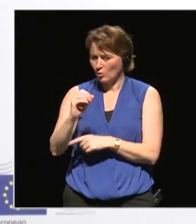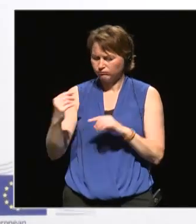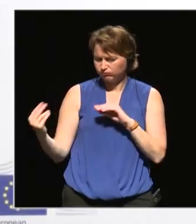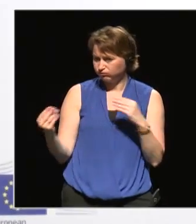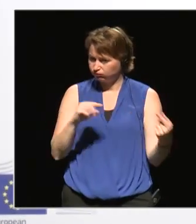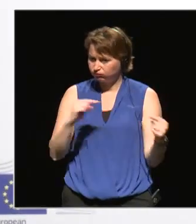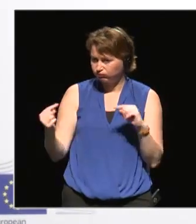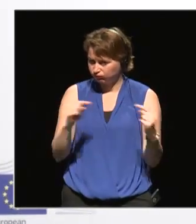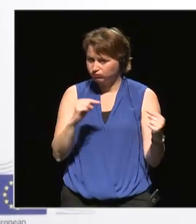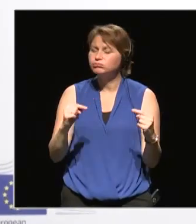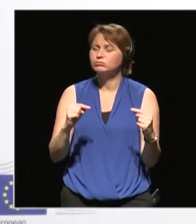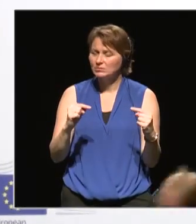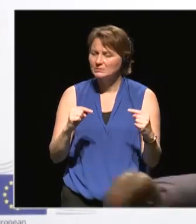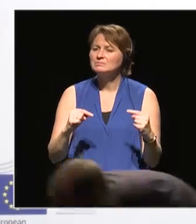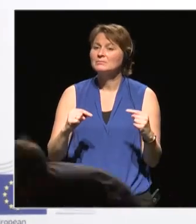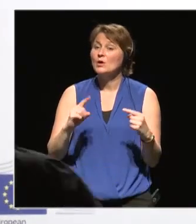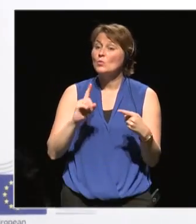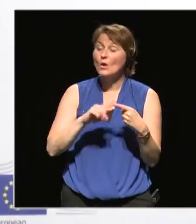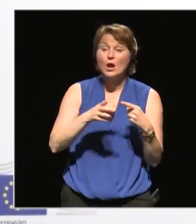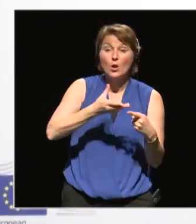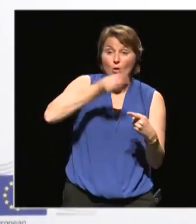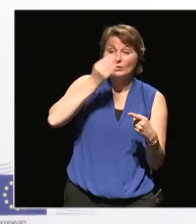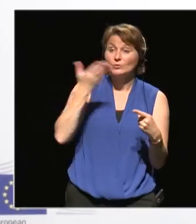we are all part of this world.